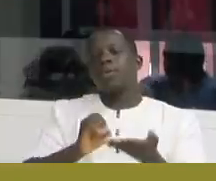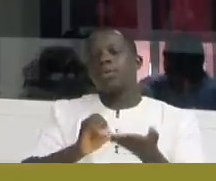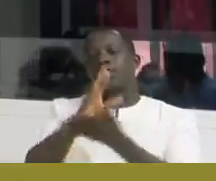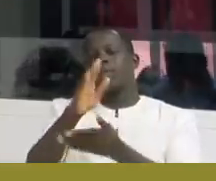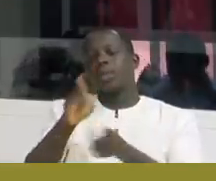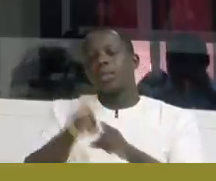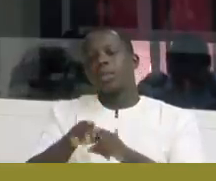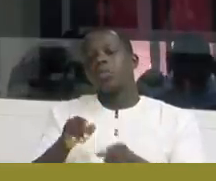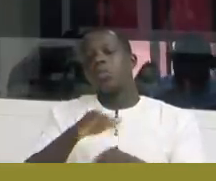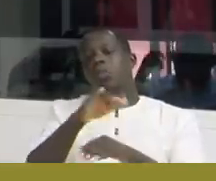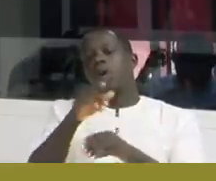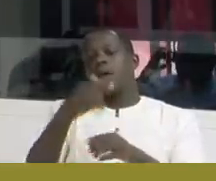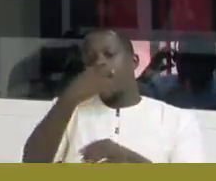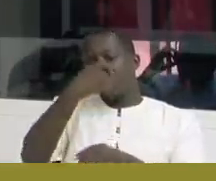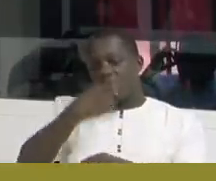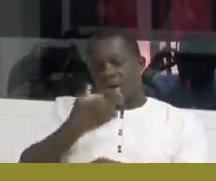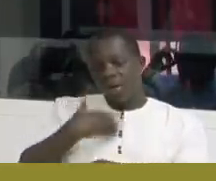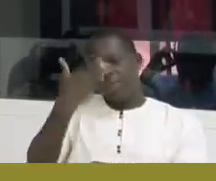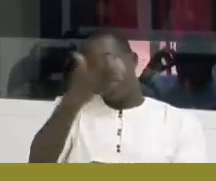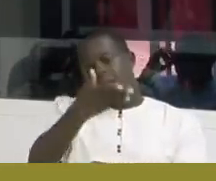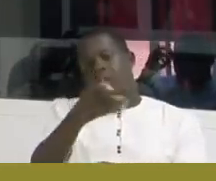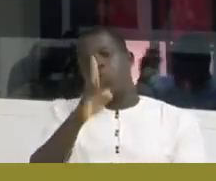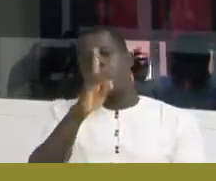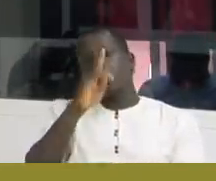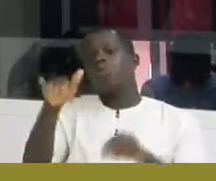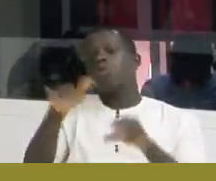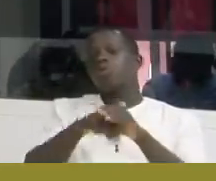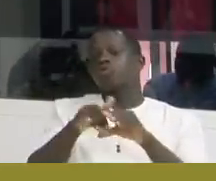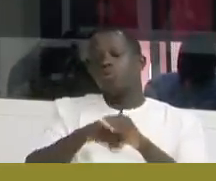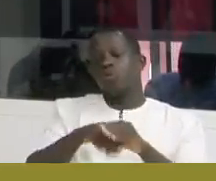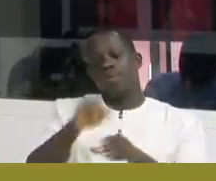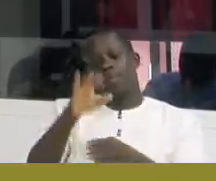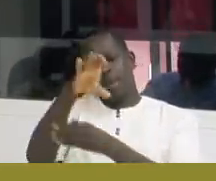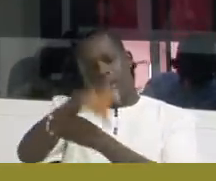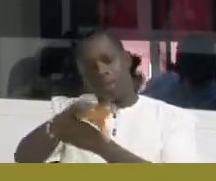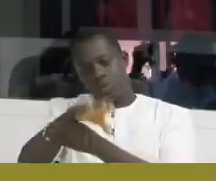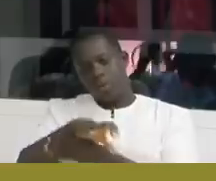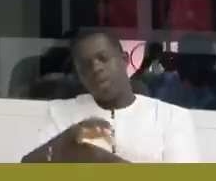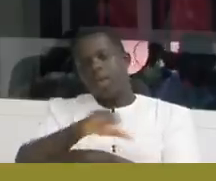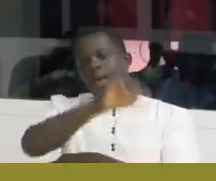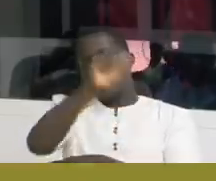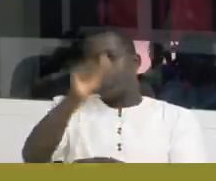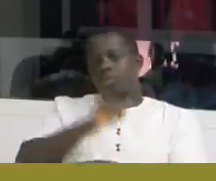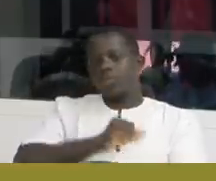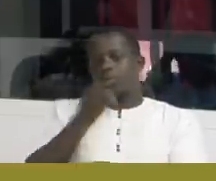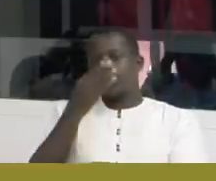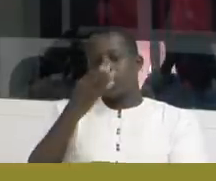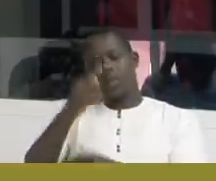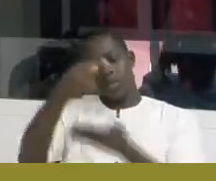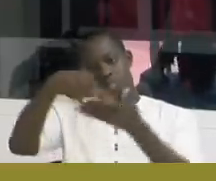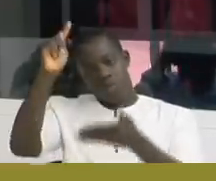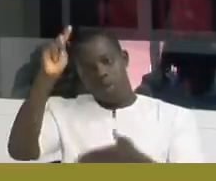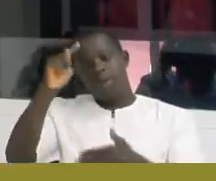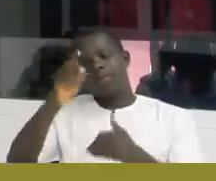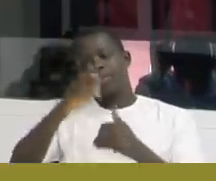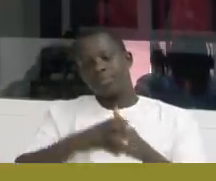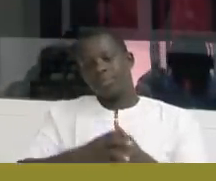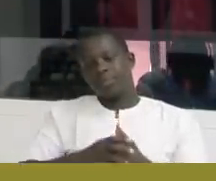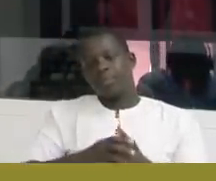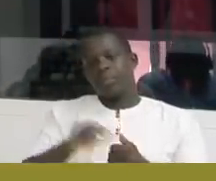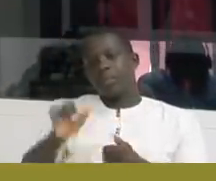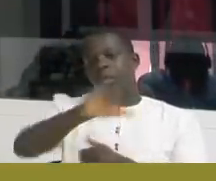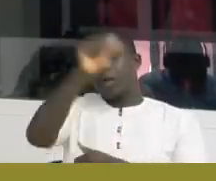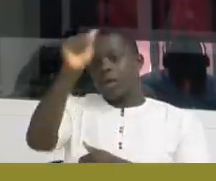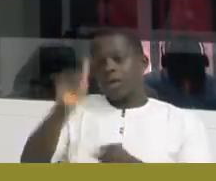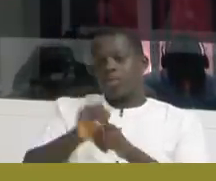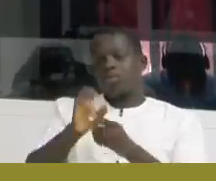the presence of Edward Singhateh, who was also a council member. And he said that is correct. An order